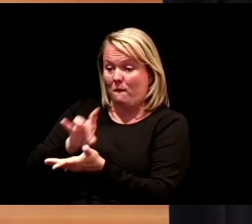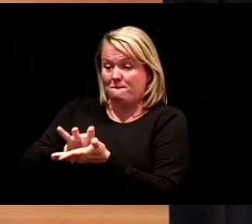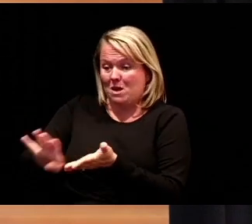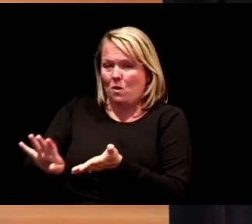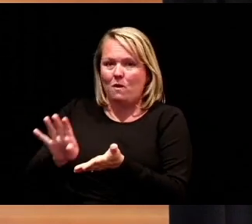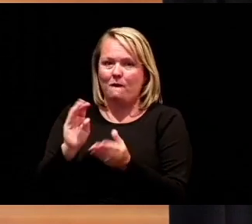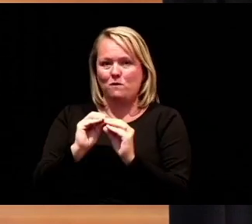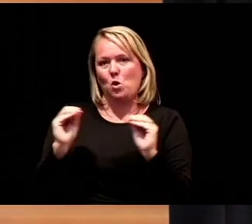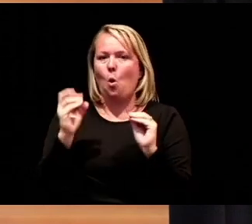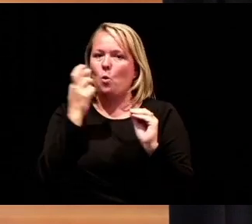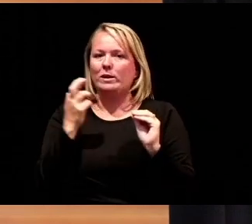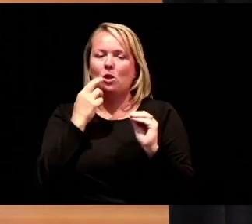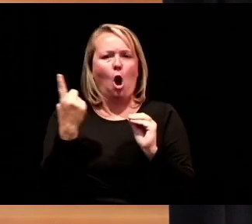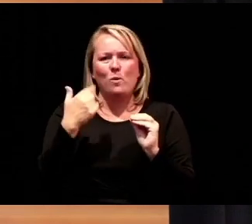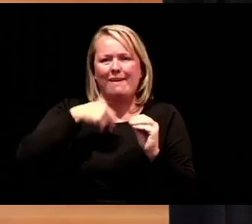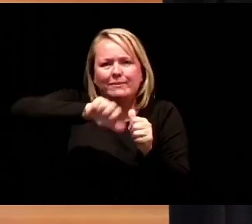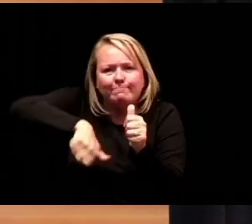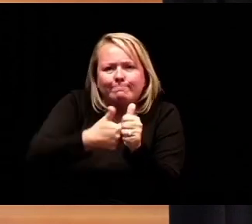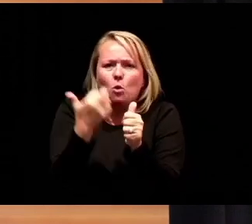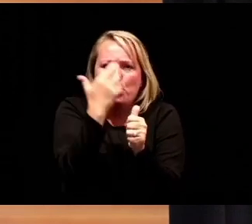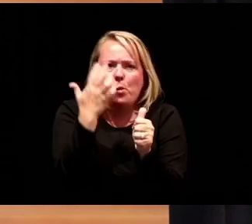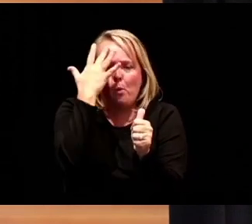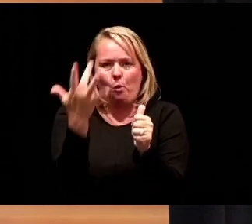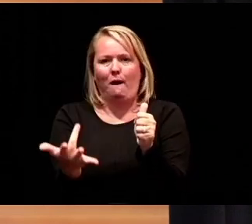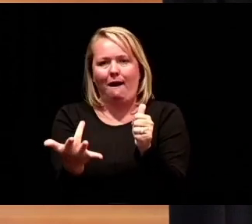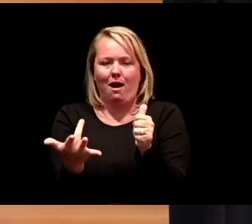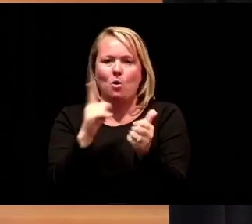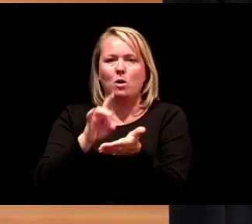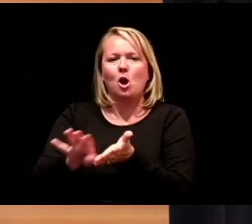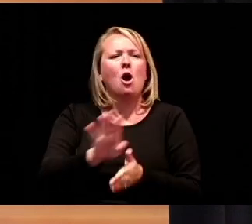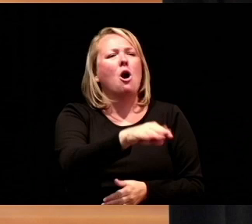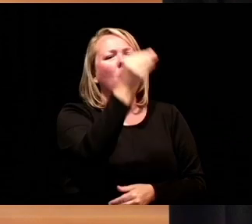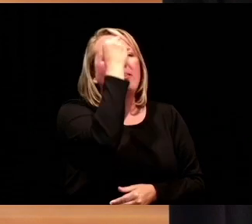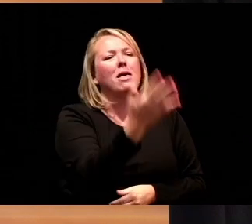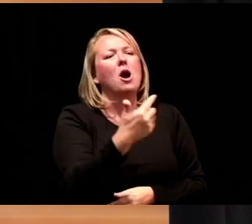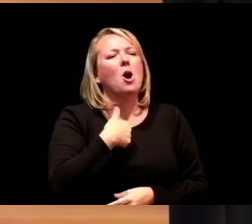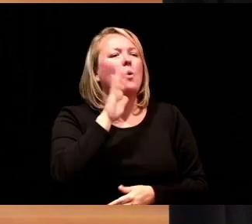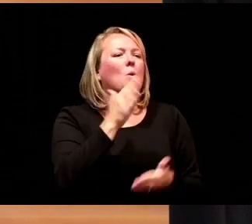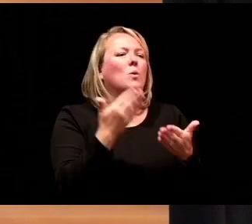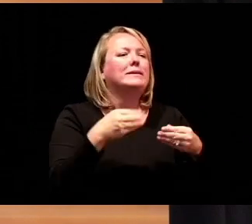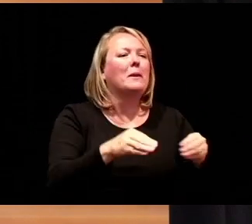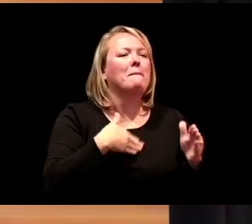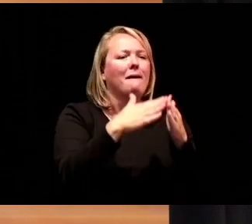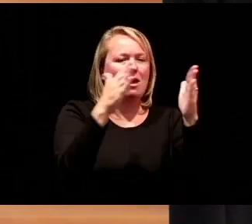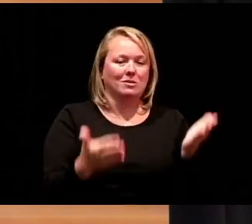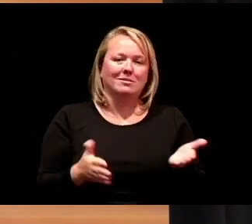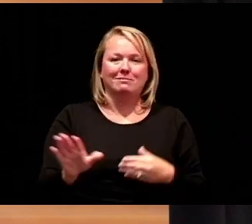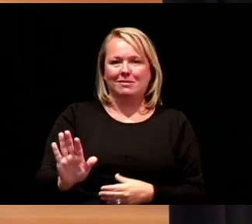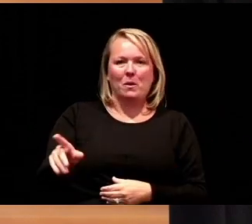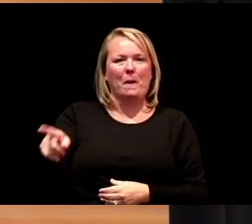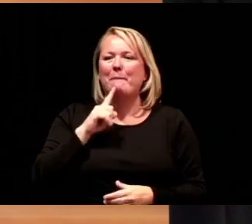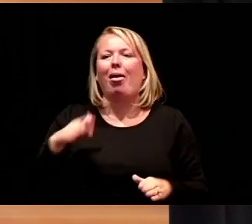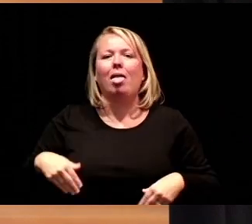right to present claims in court. That was a conference. I've got some